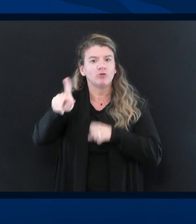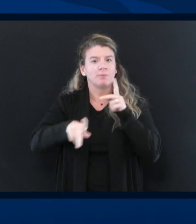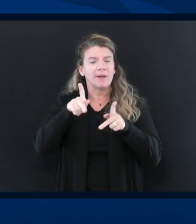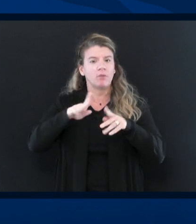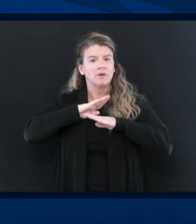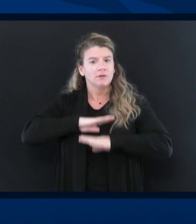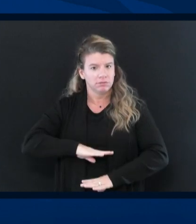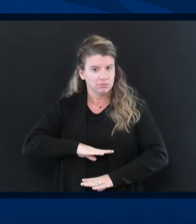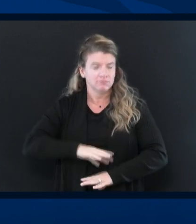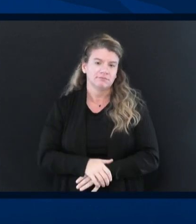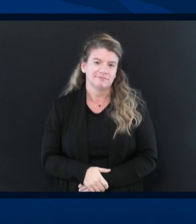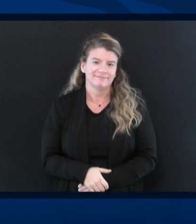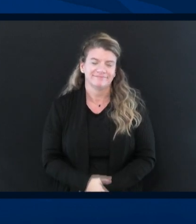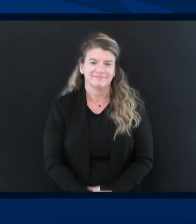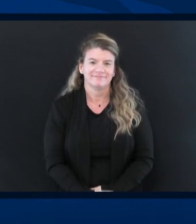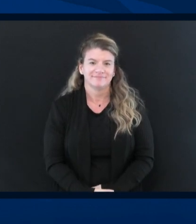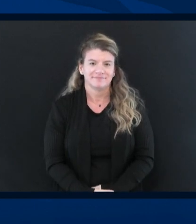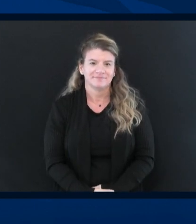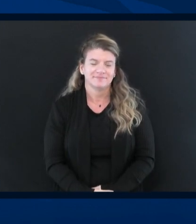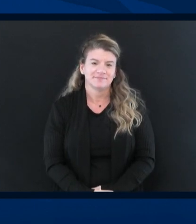it. Thank you.